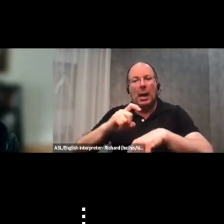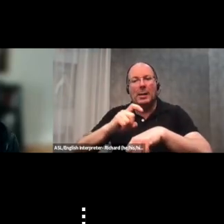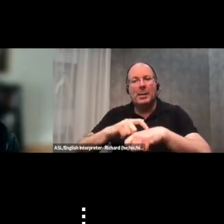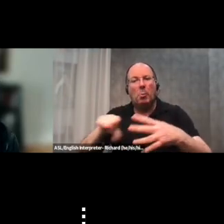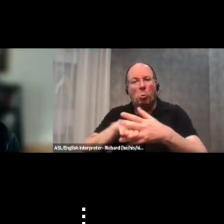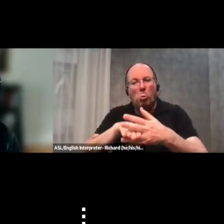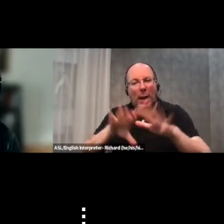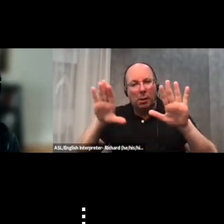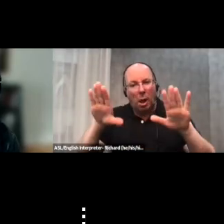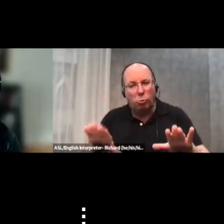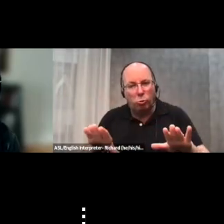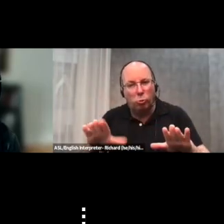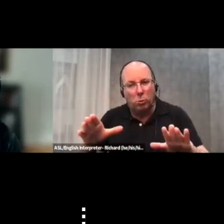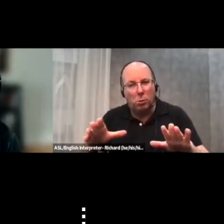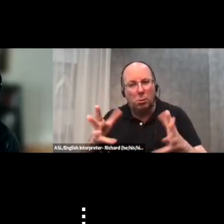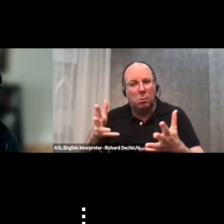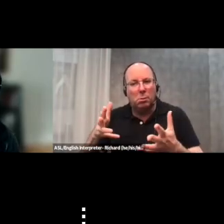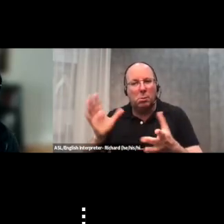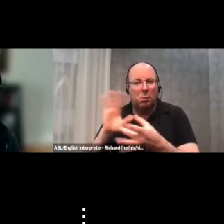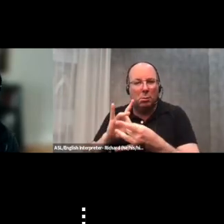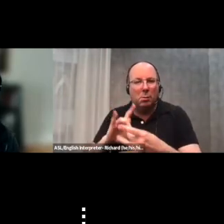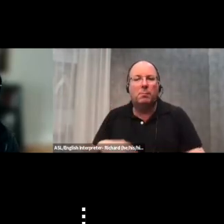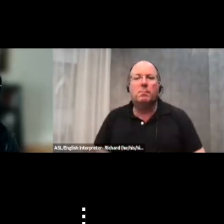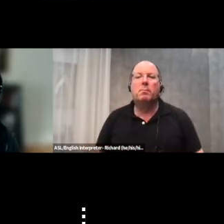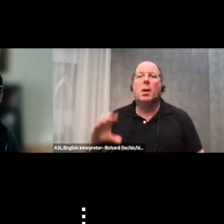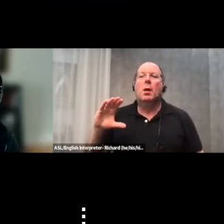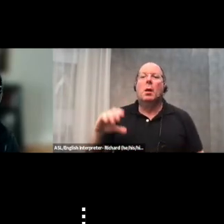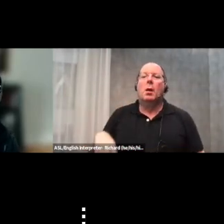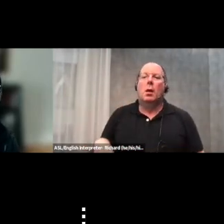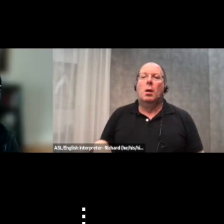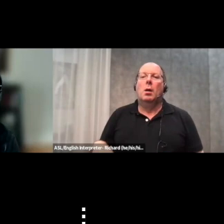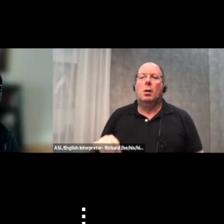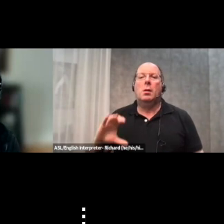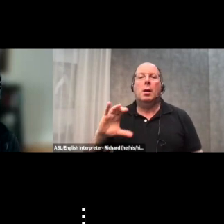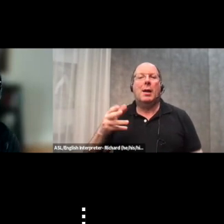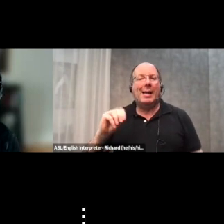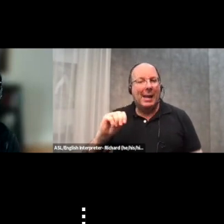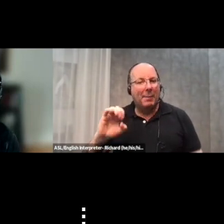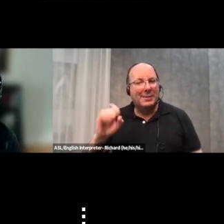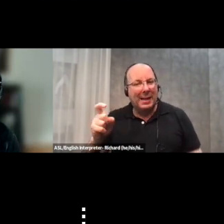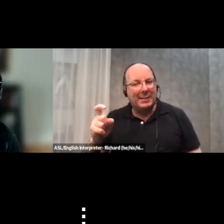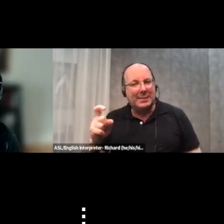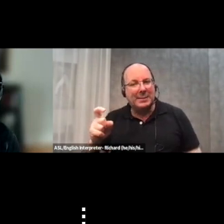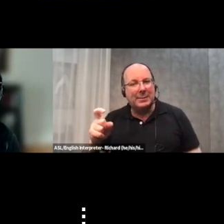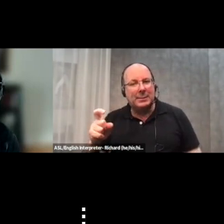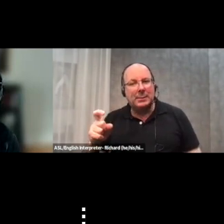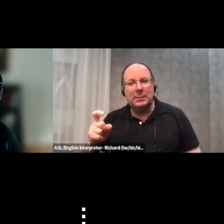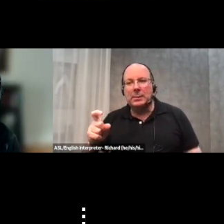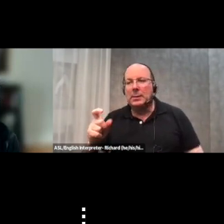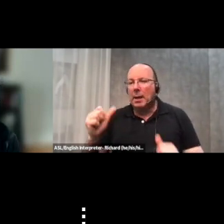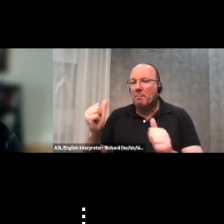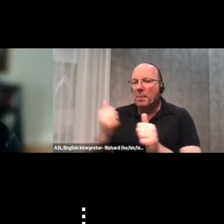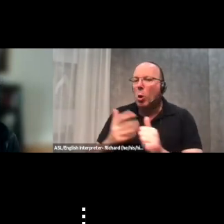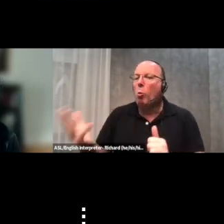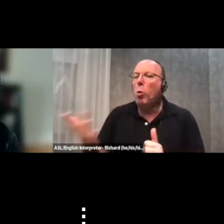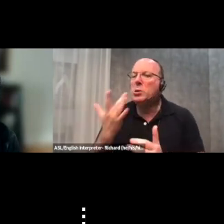you. Yeah, when it comes to Chem Sex, I always try to make sure that I know what everybody's comfort food is, because I